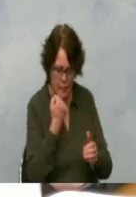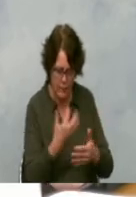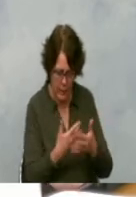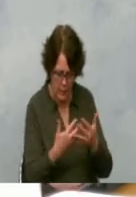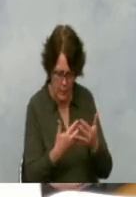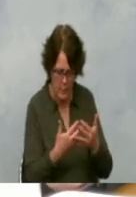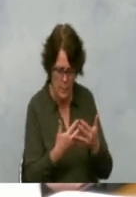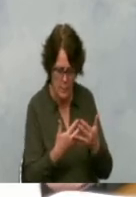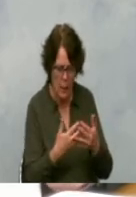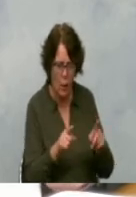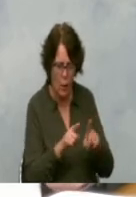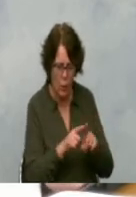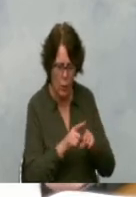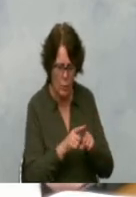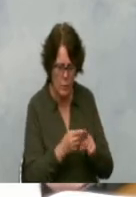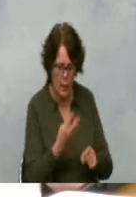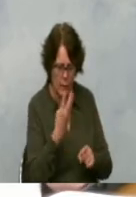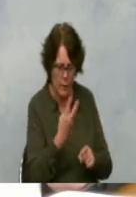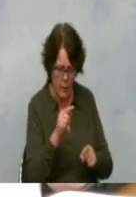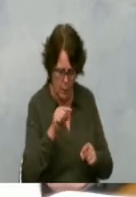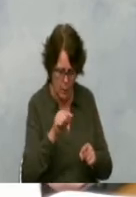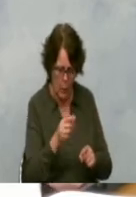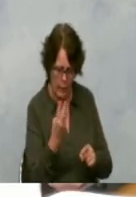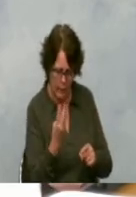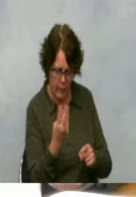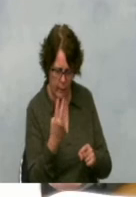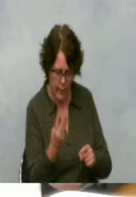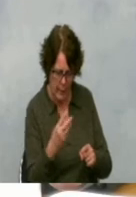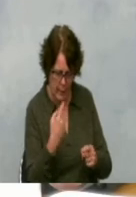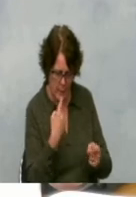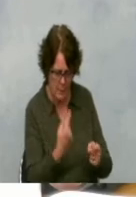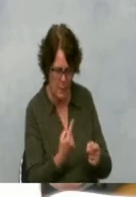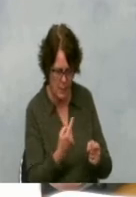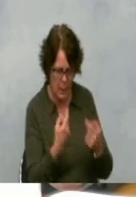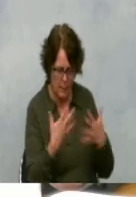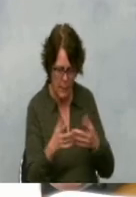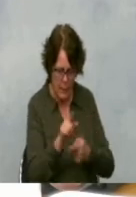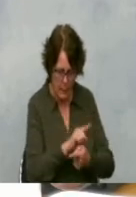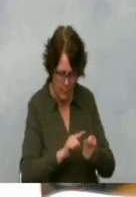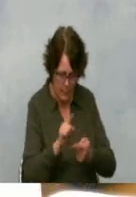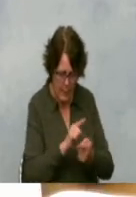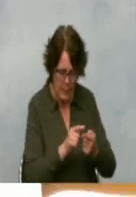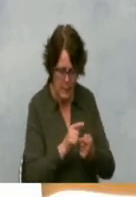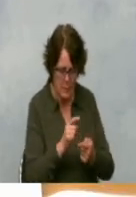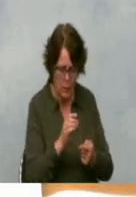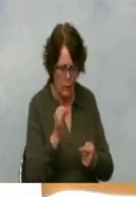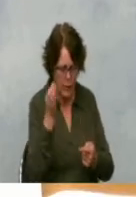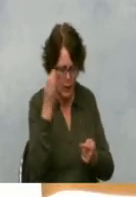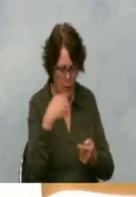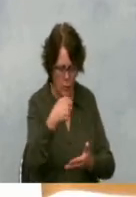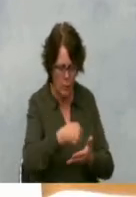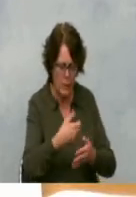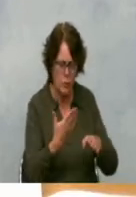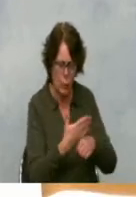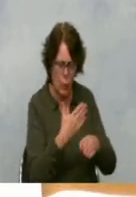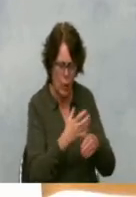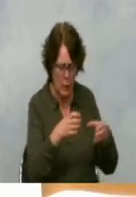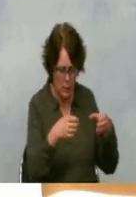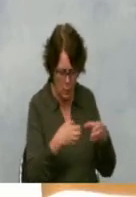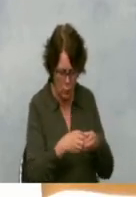paper also notes at 3.3 that we have had meetings of the Council's Budget Working Group. So there have